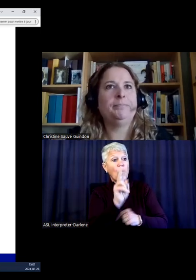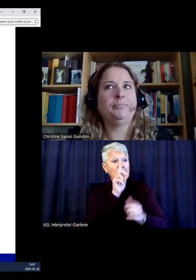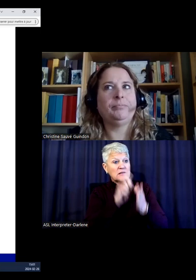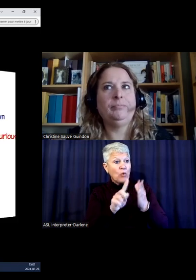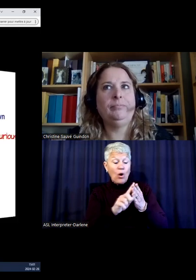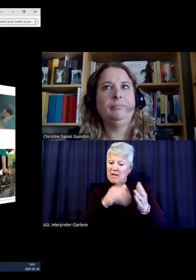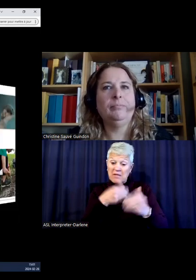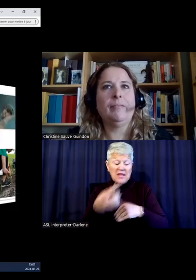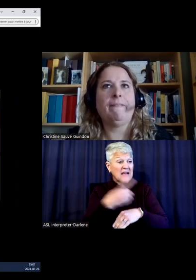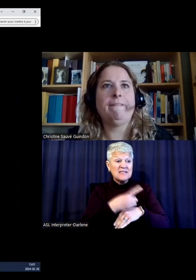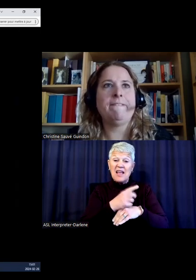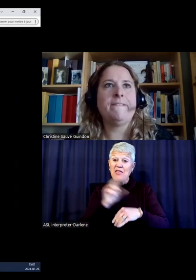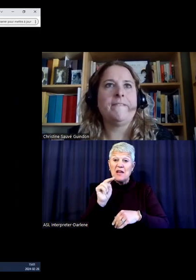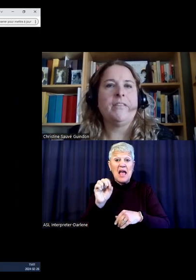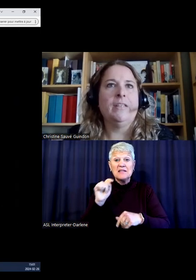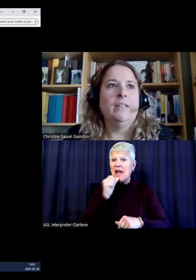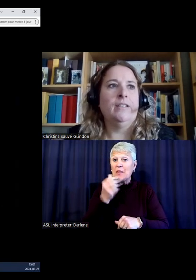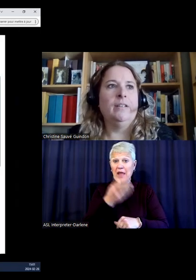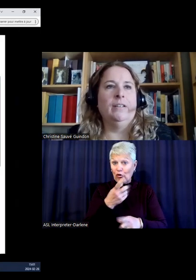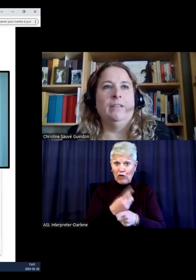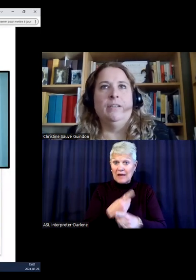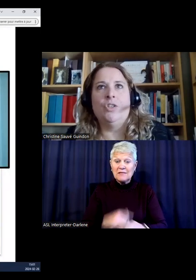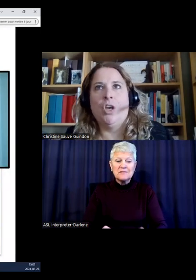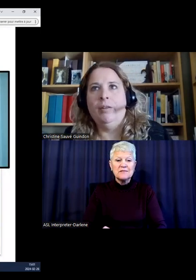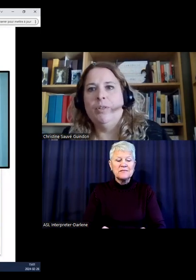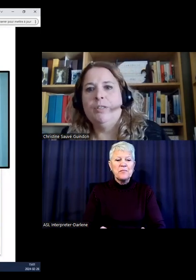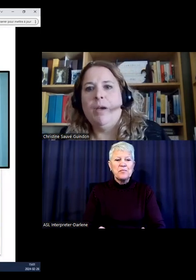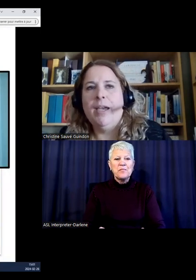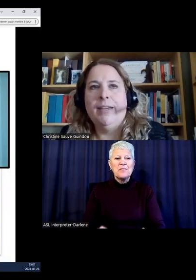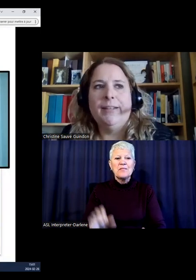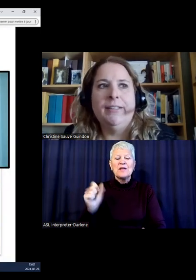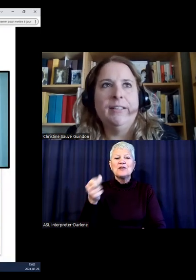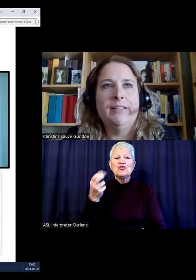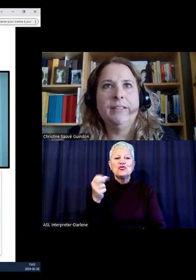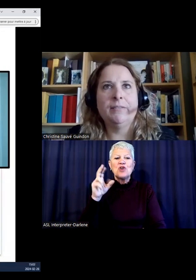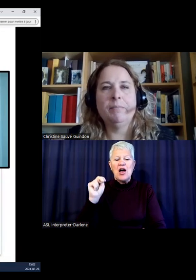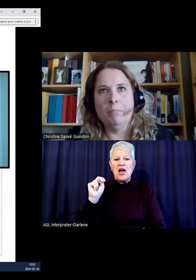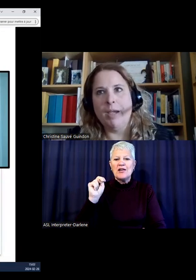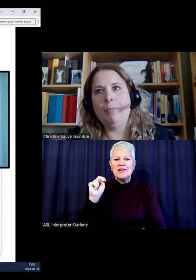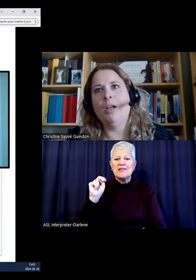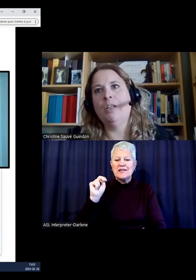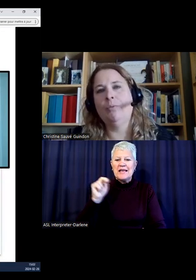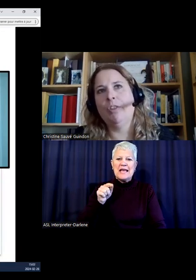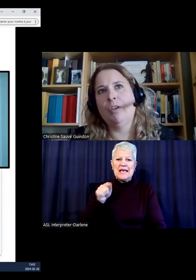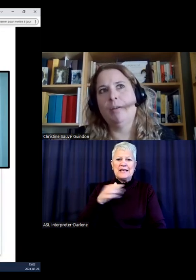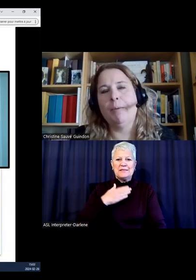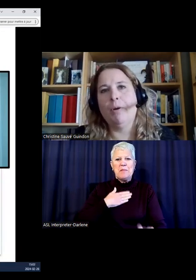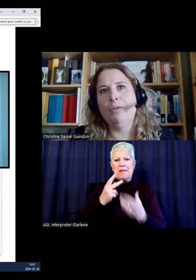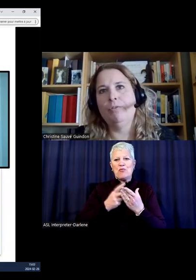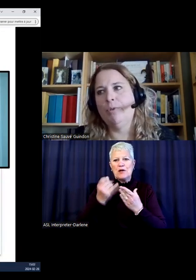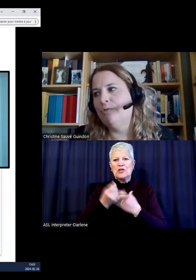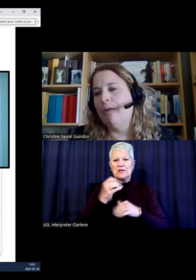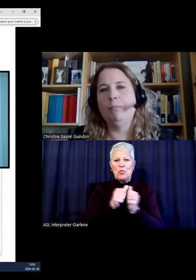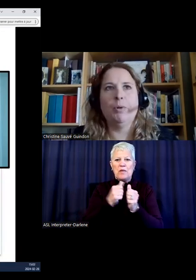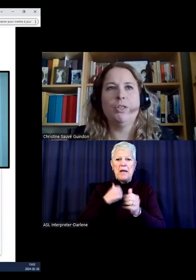right? Sean was my My project with my